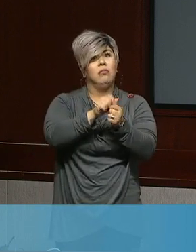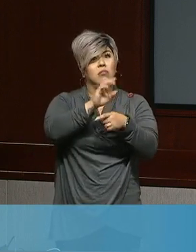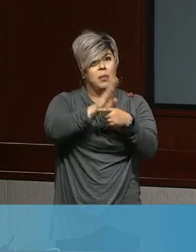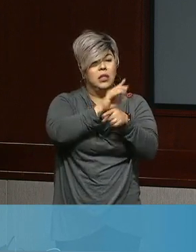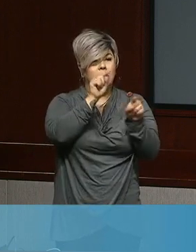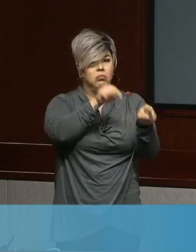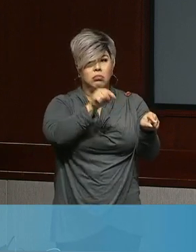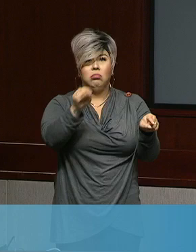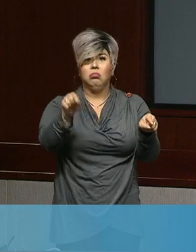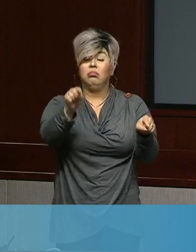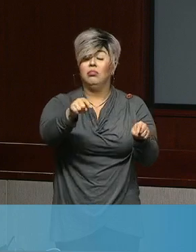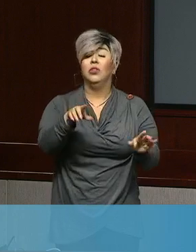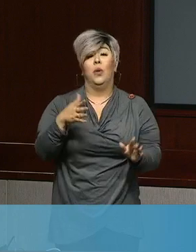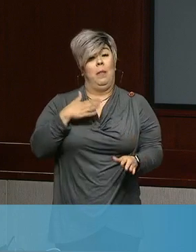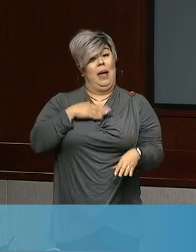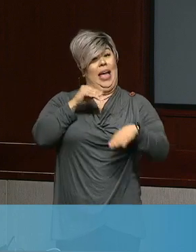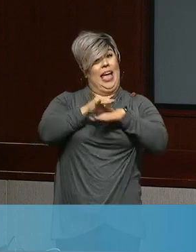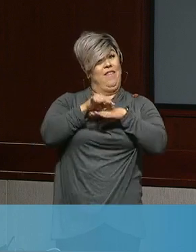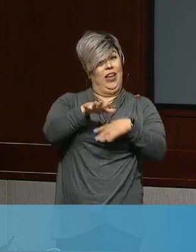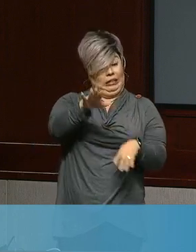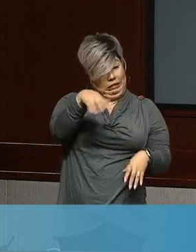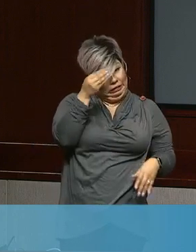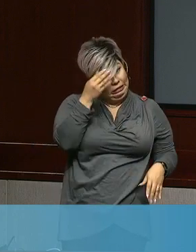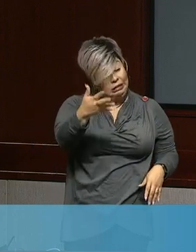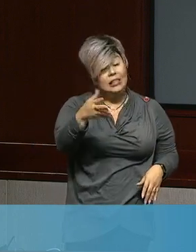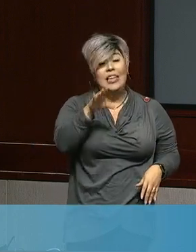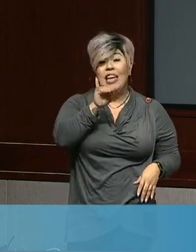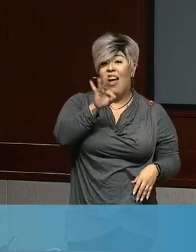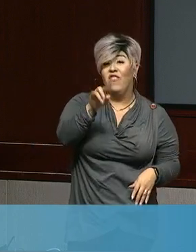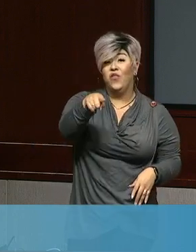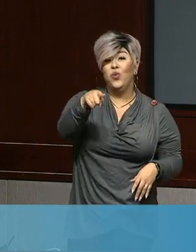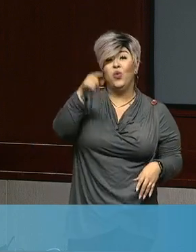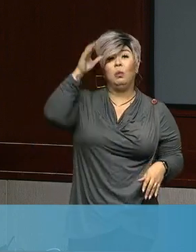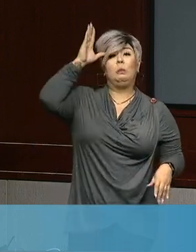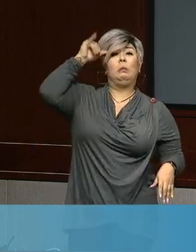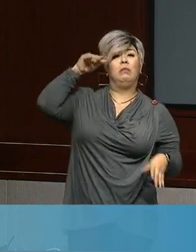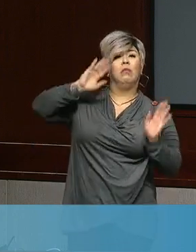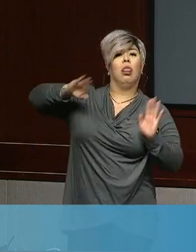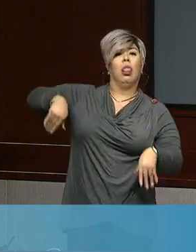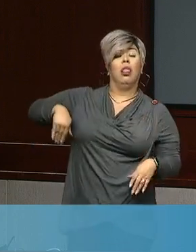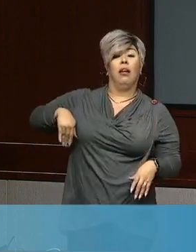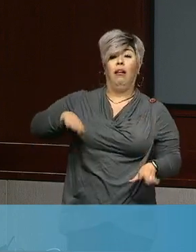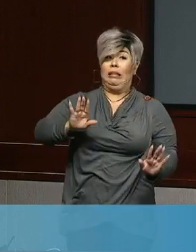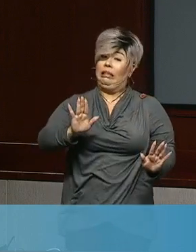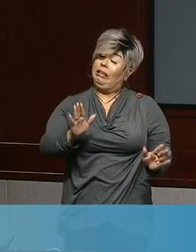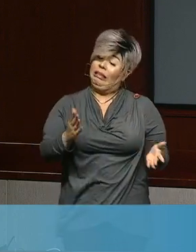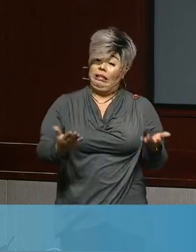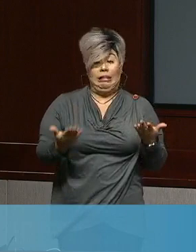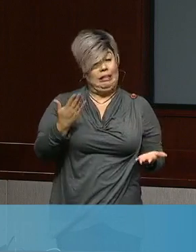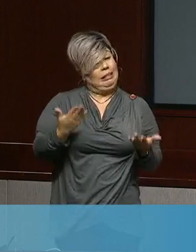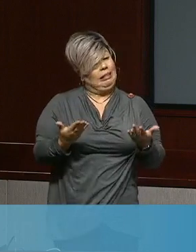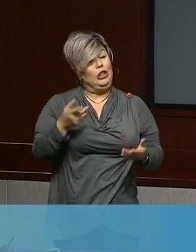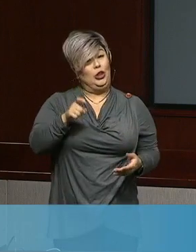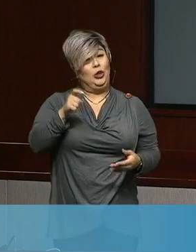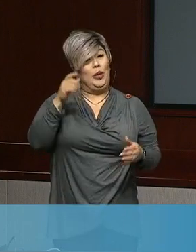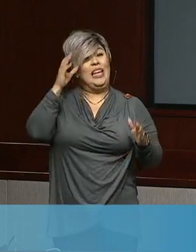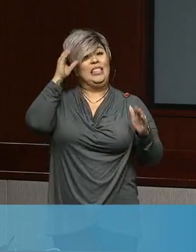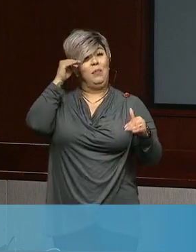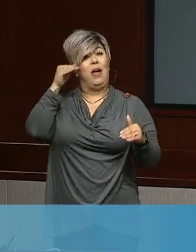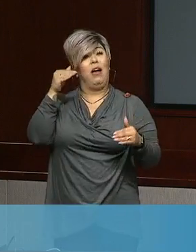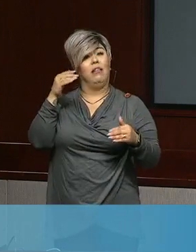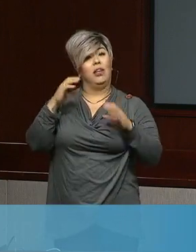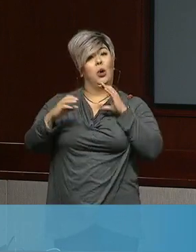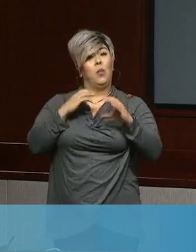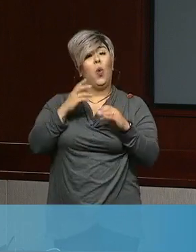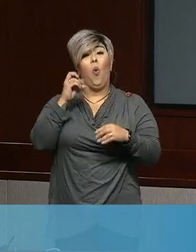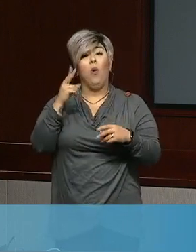advice to businesses, if you are operating outside of the state guidance, you should expect a communication or